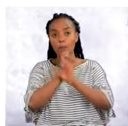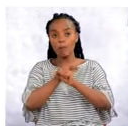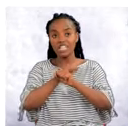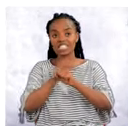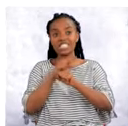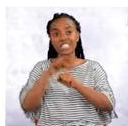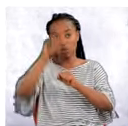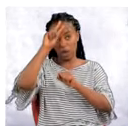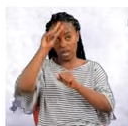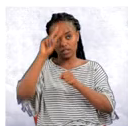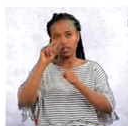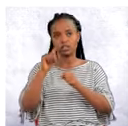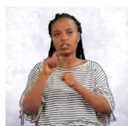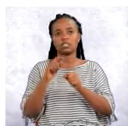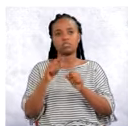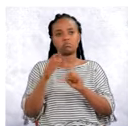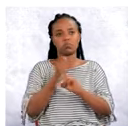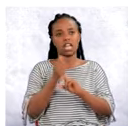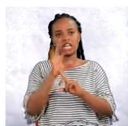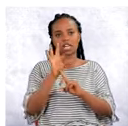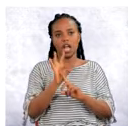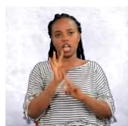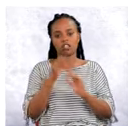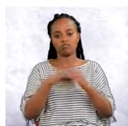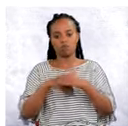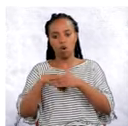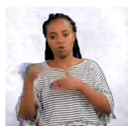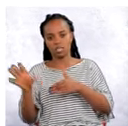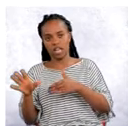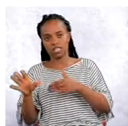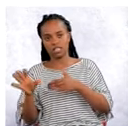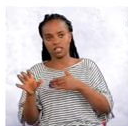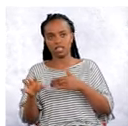square form, take 9 outside,